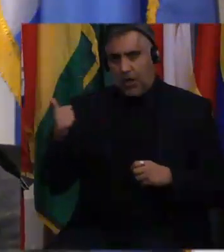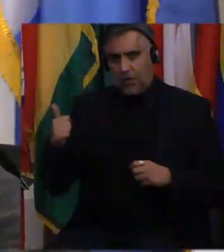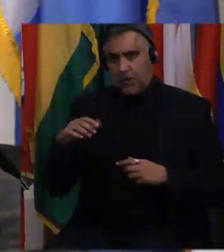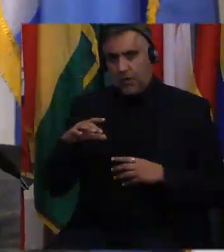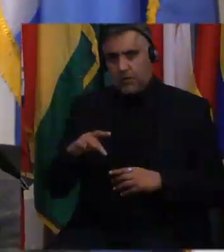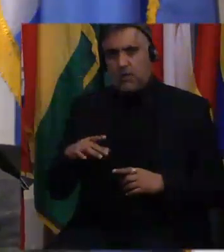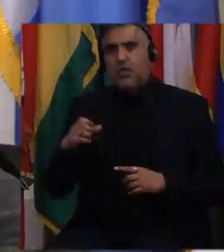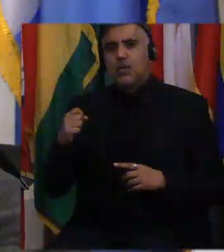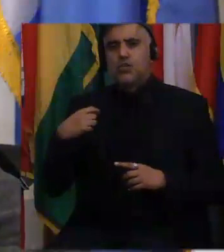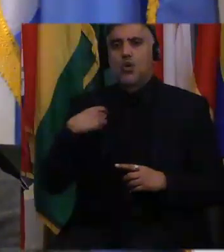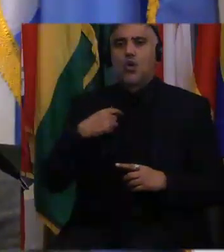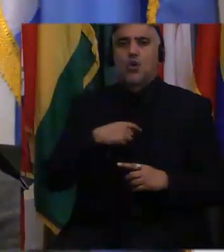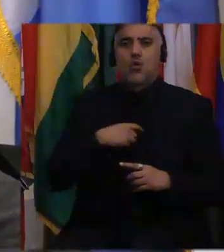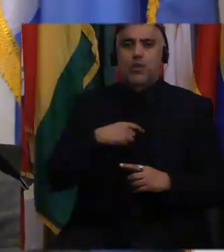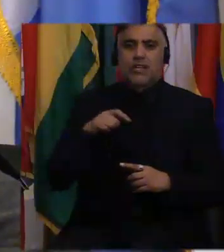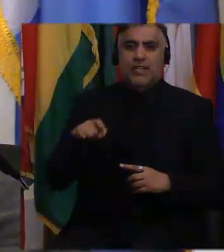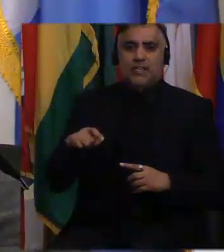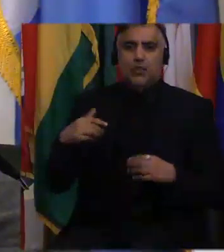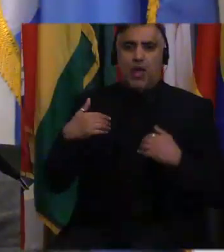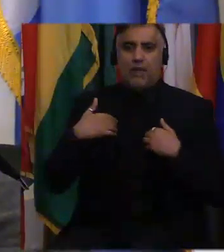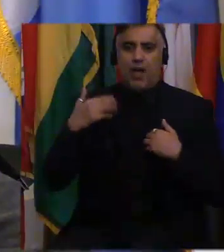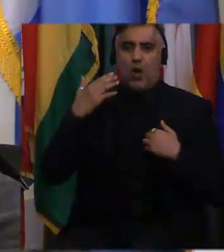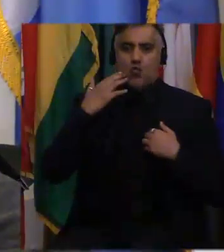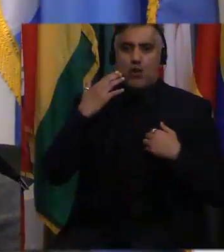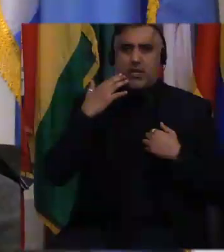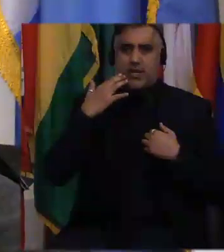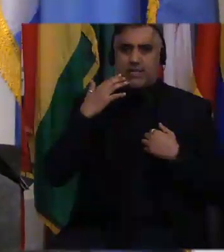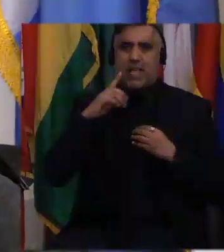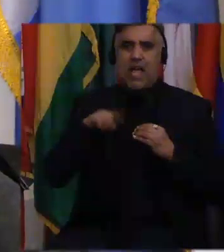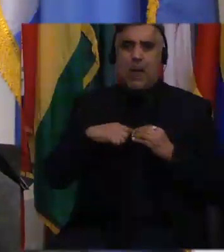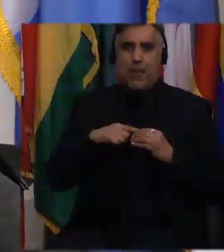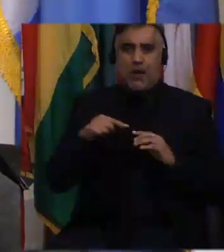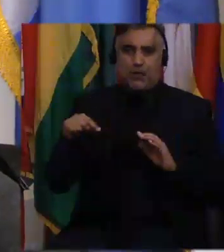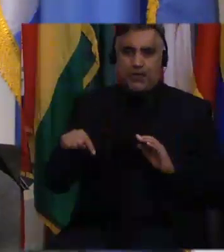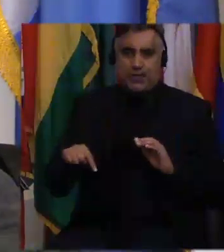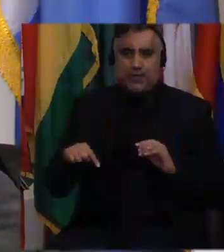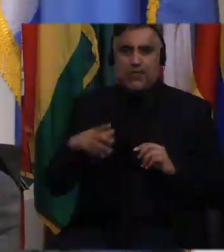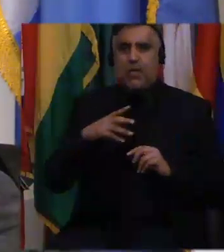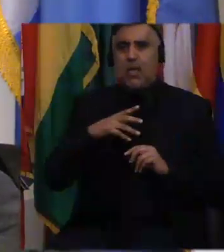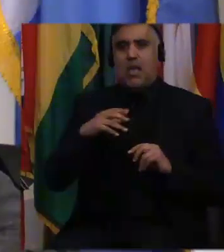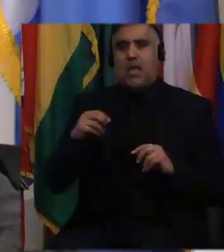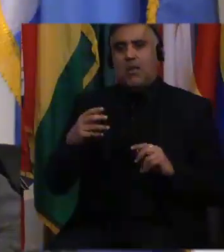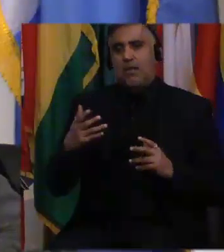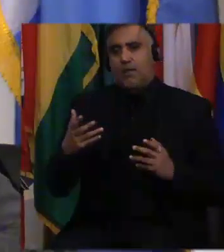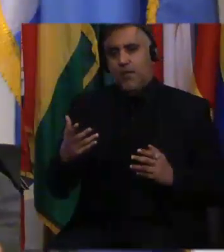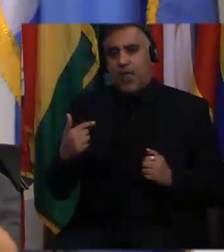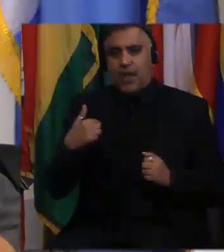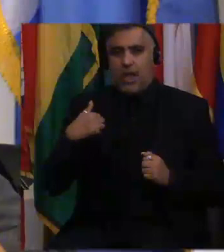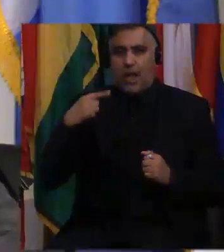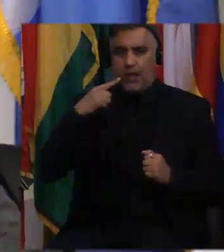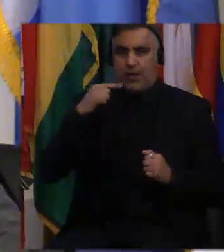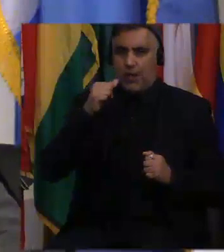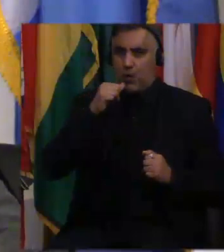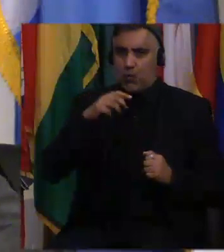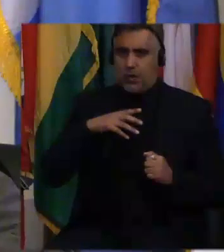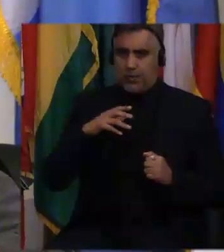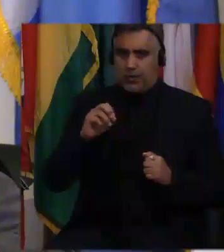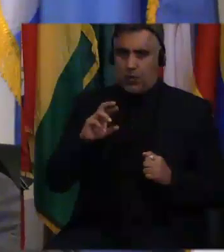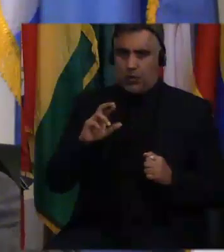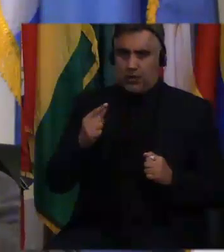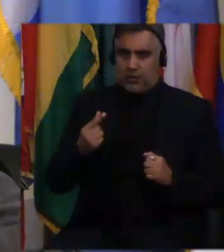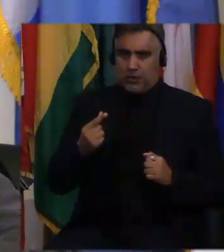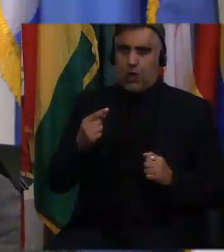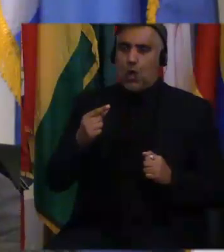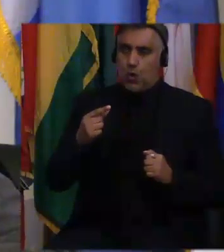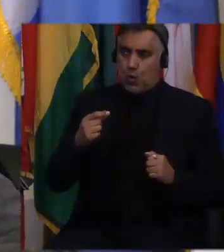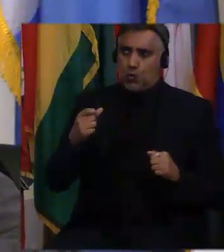contexts. So there needs to be awareness raising about this, and for that, I think women's organizations,